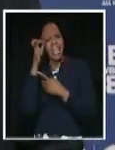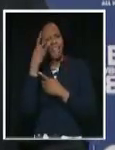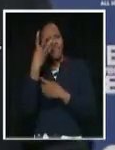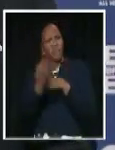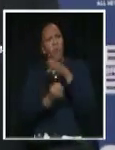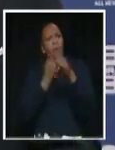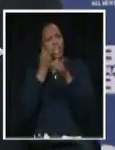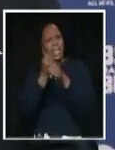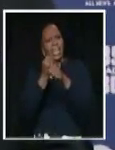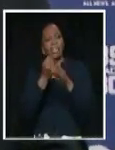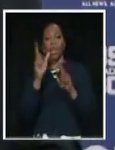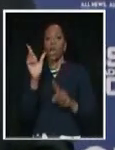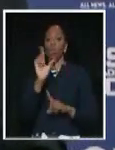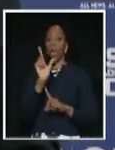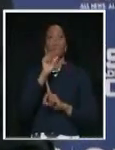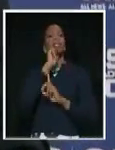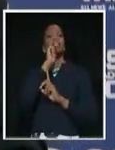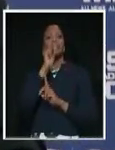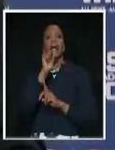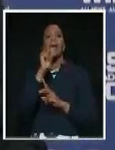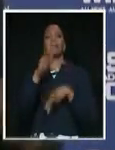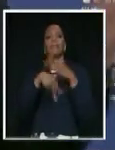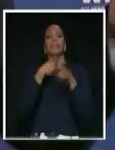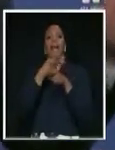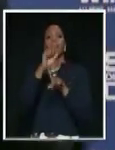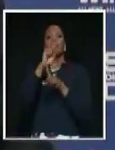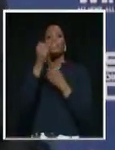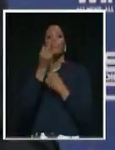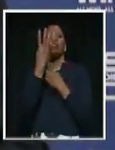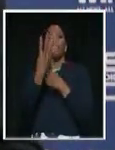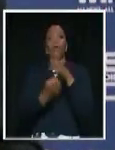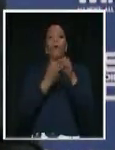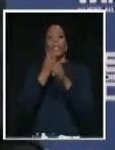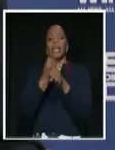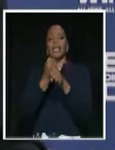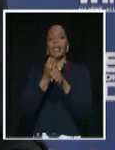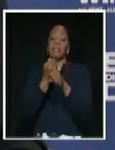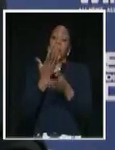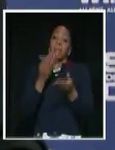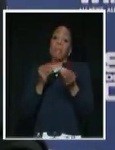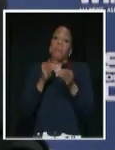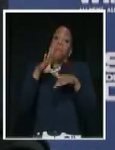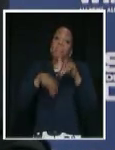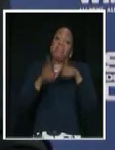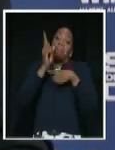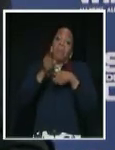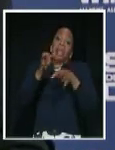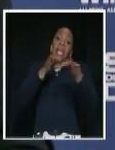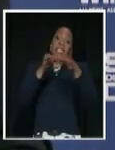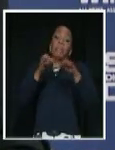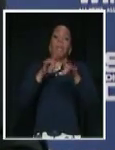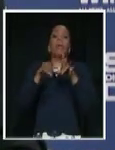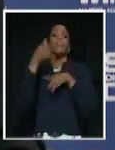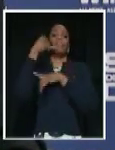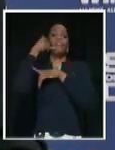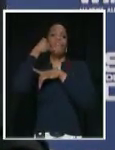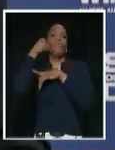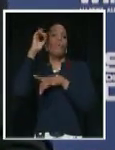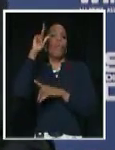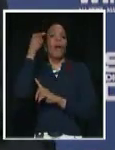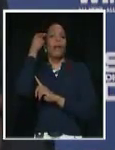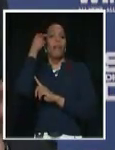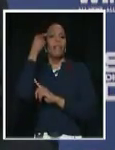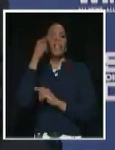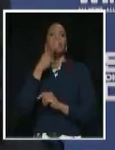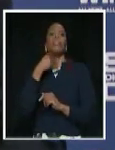the kind of thing you can expect for 4 years. Here's what happened, and I may need more than a minute to explain it. But I was on the phone with the governor's office, and they